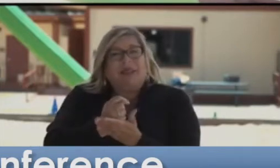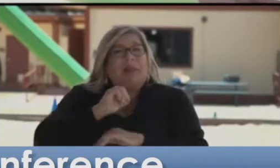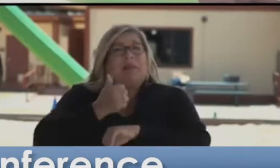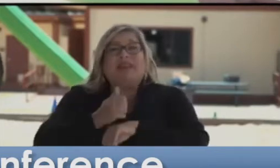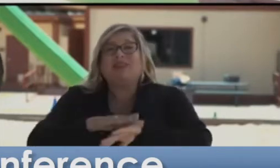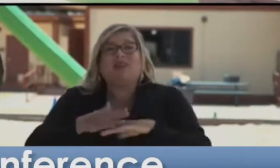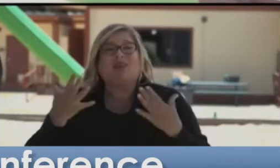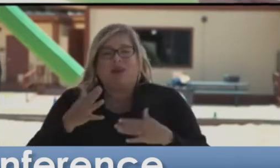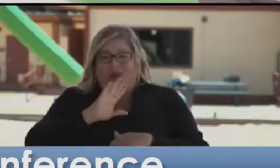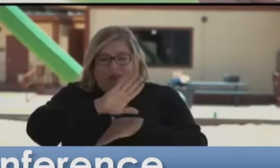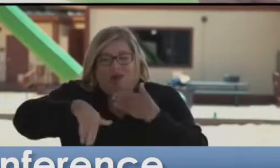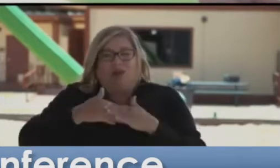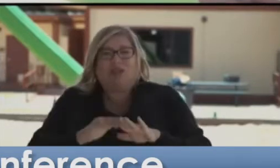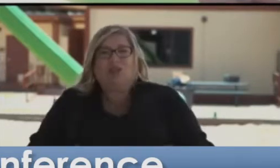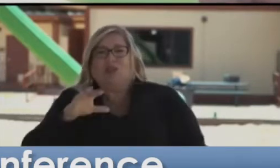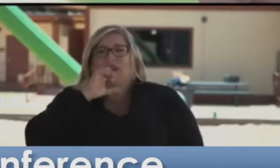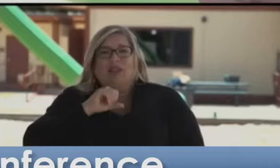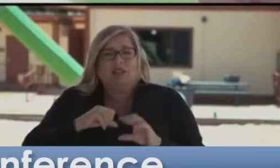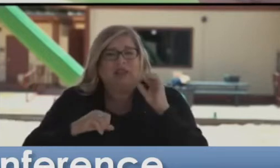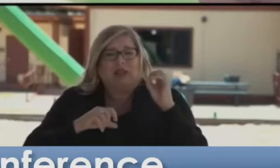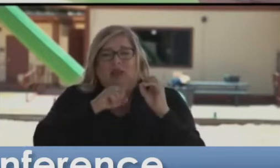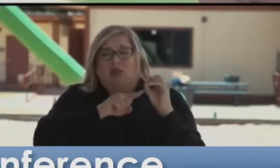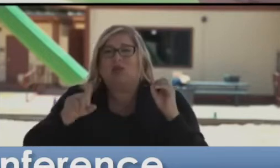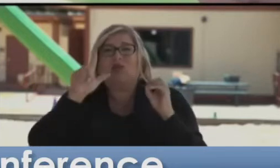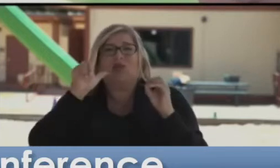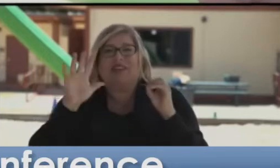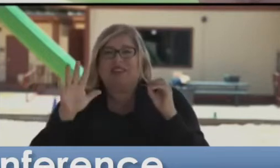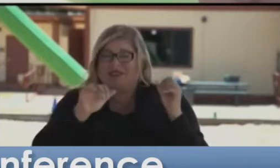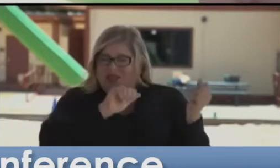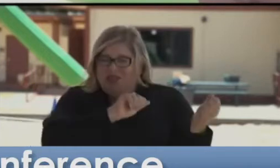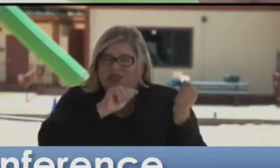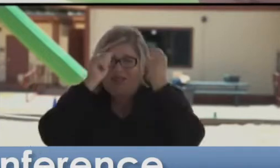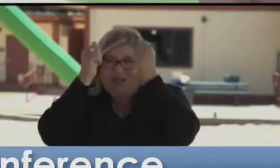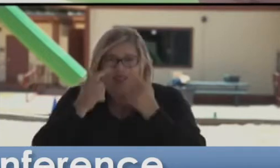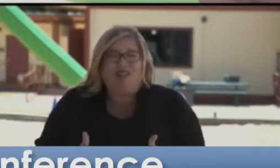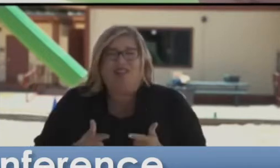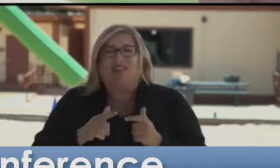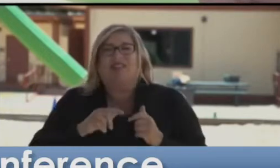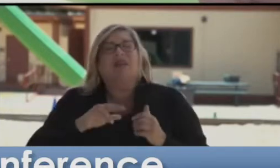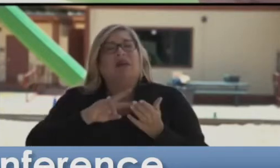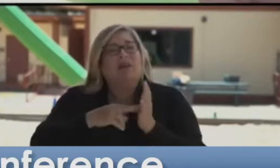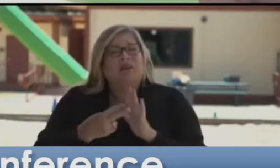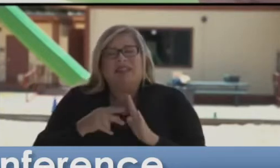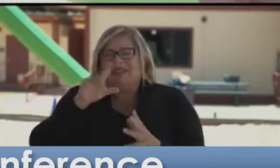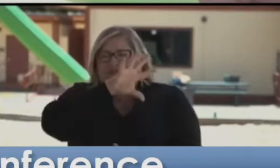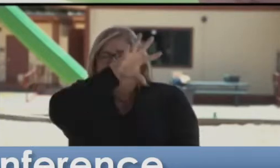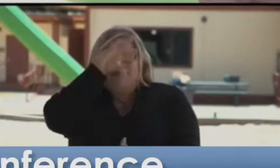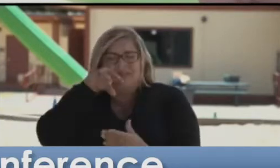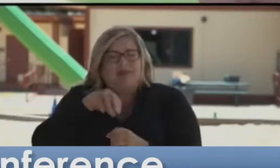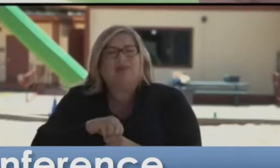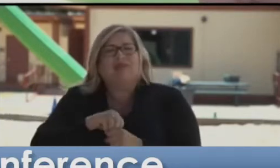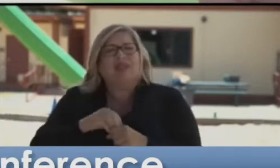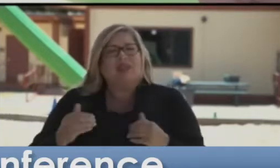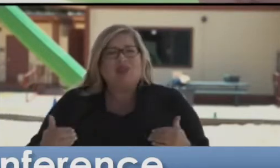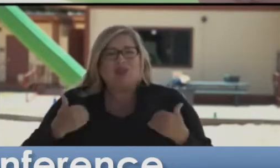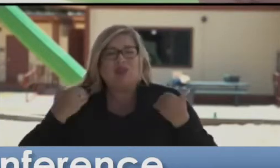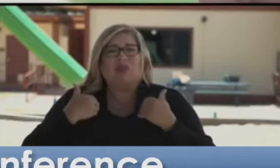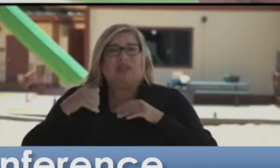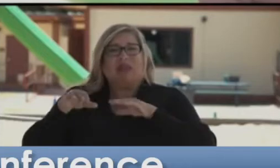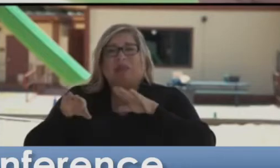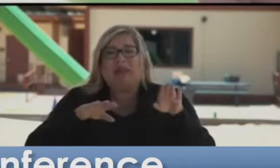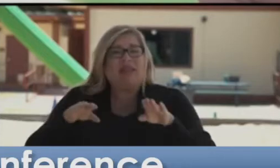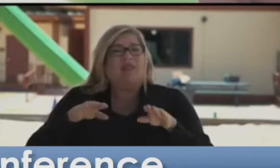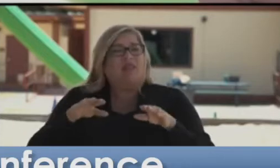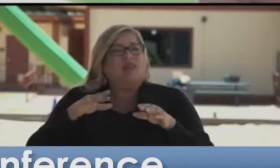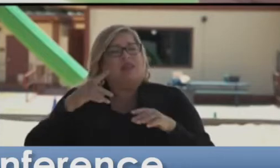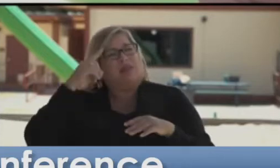to 25 in the state of California, the most comprehensive, transformational youth behavioral